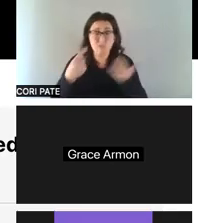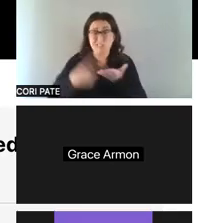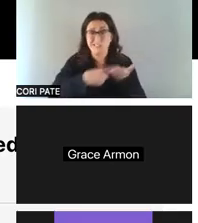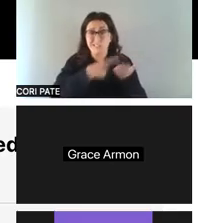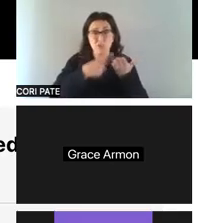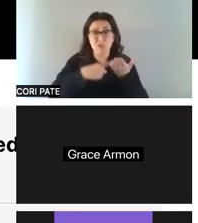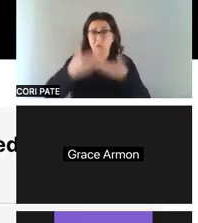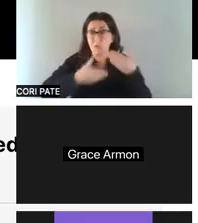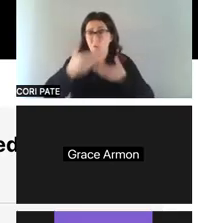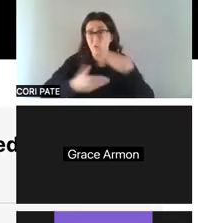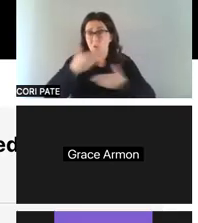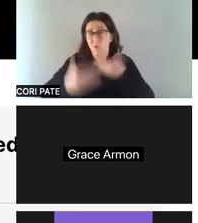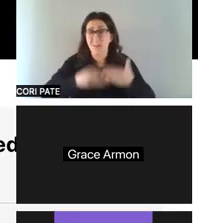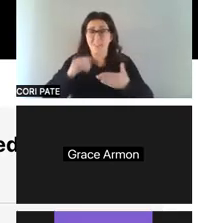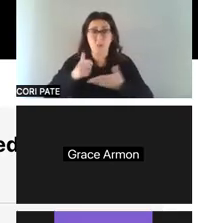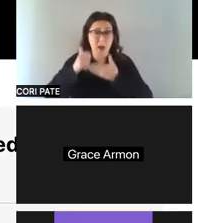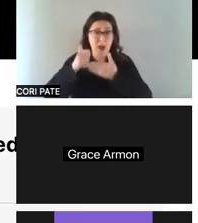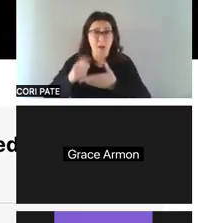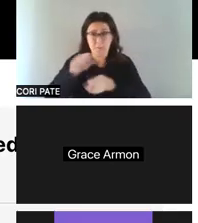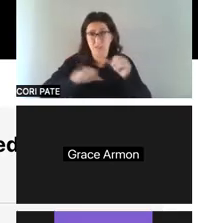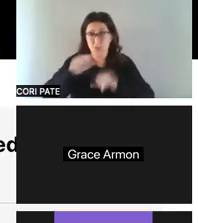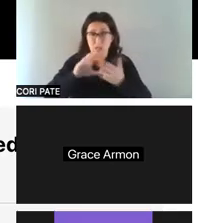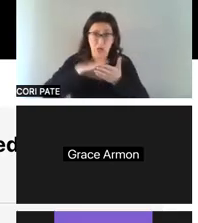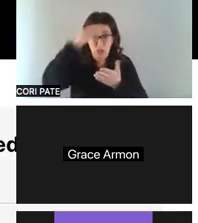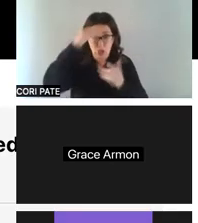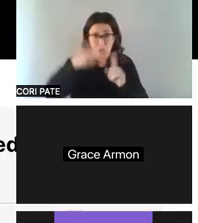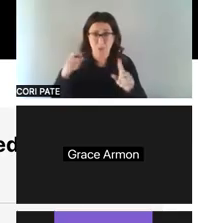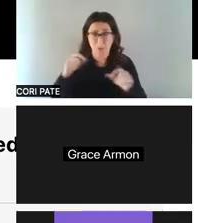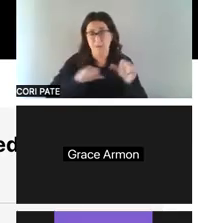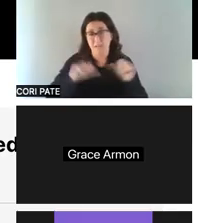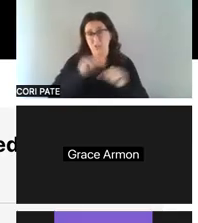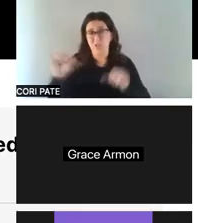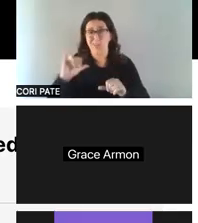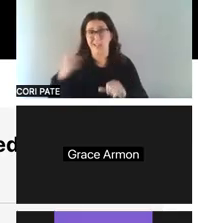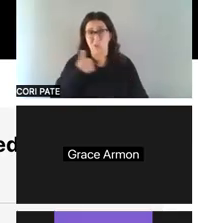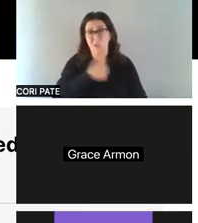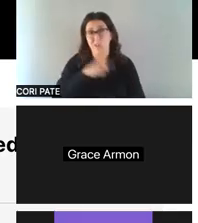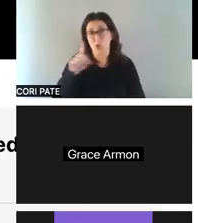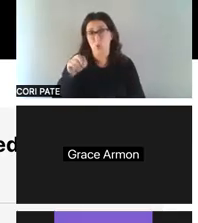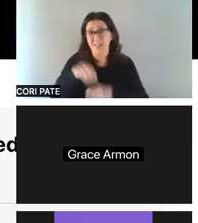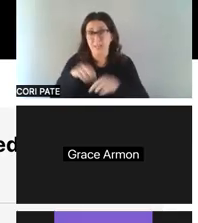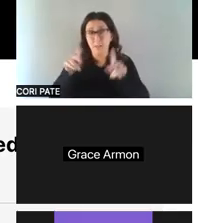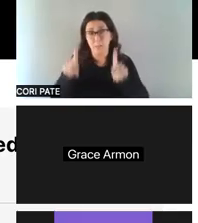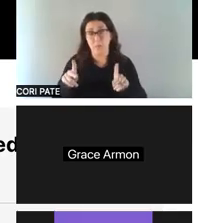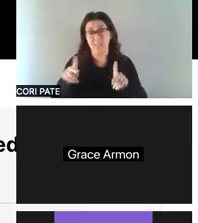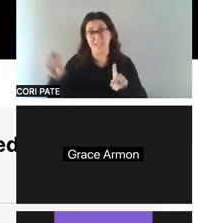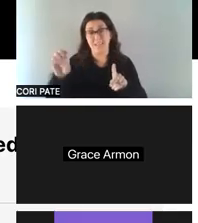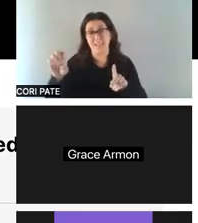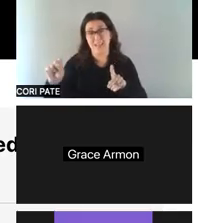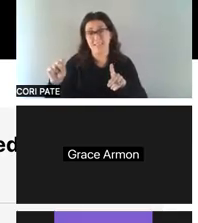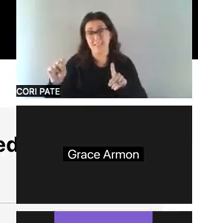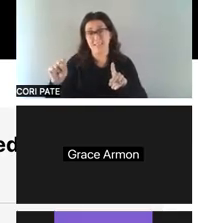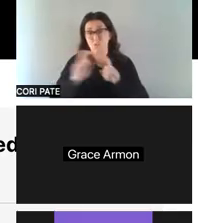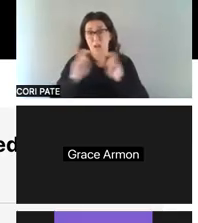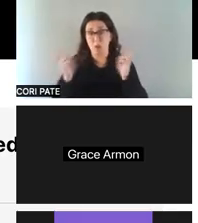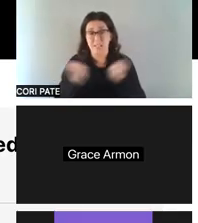into assisting each other and learning from each other, like we do when we're in person at the ES Roundtable events, at the annual